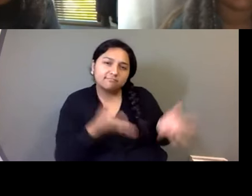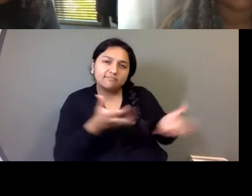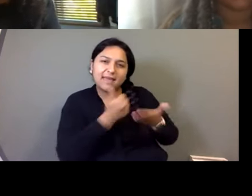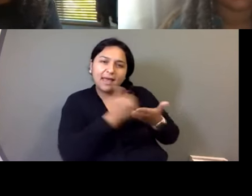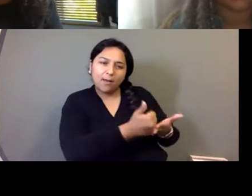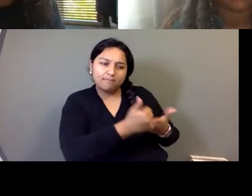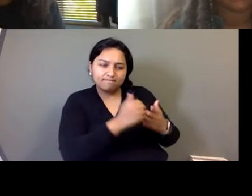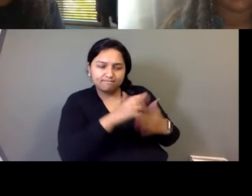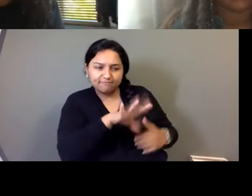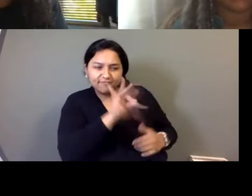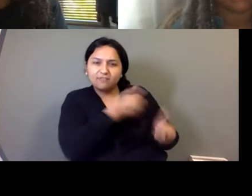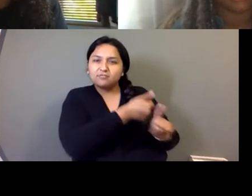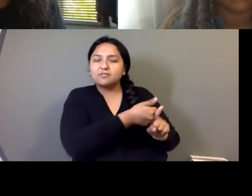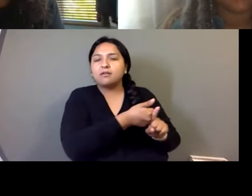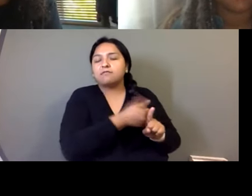Yeah.